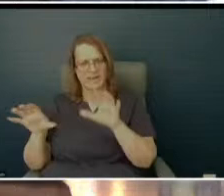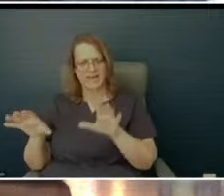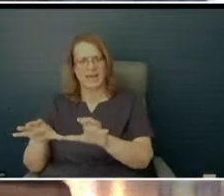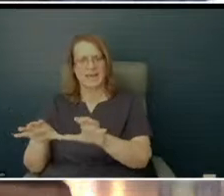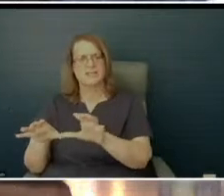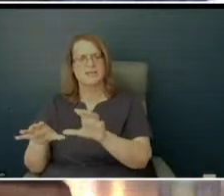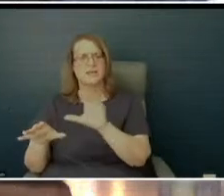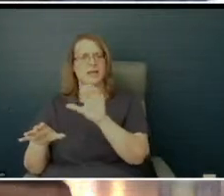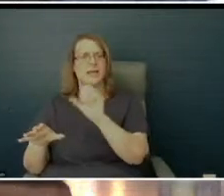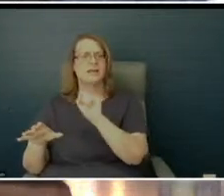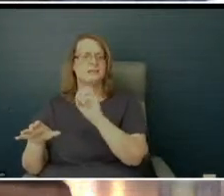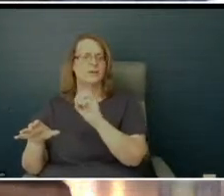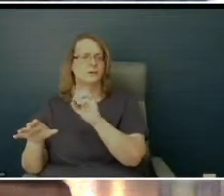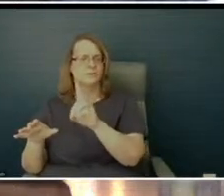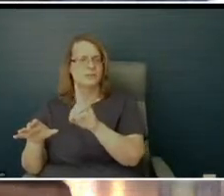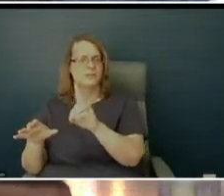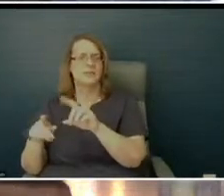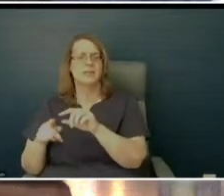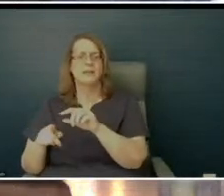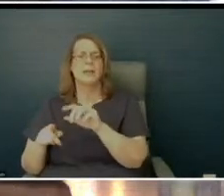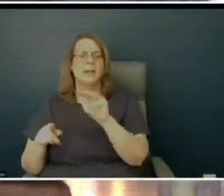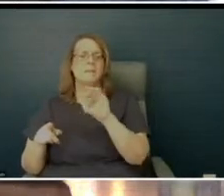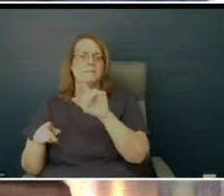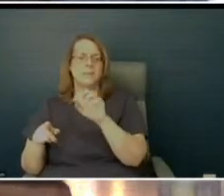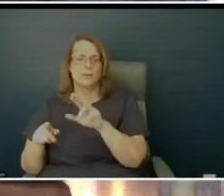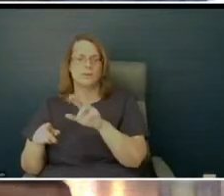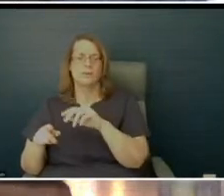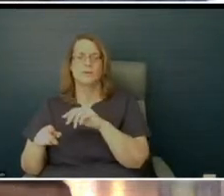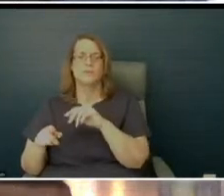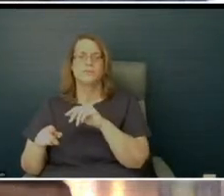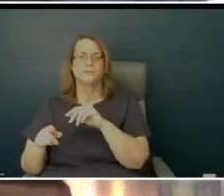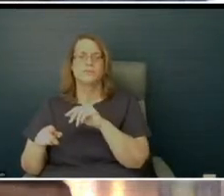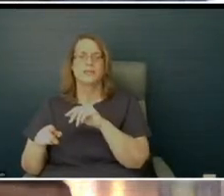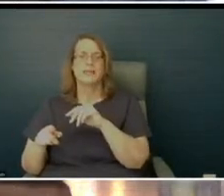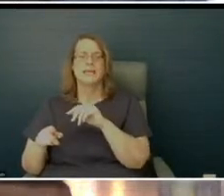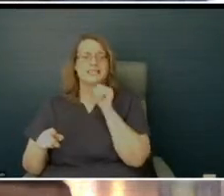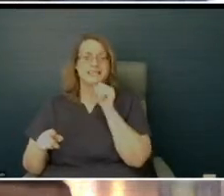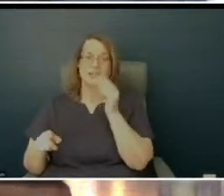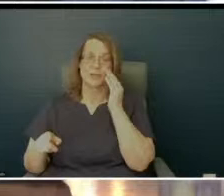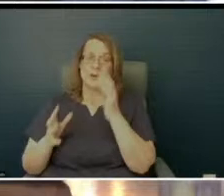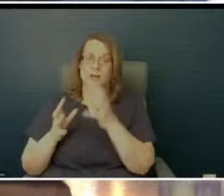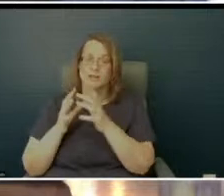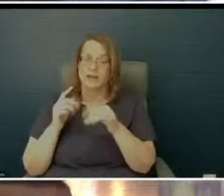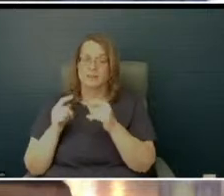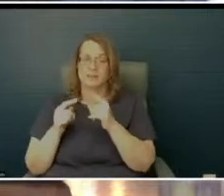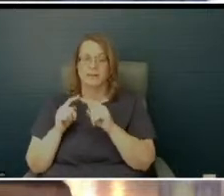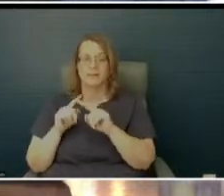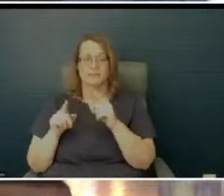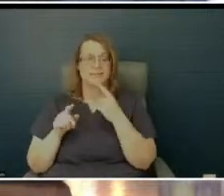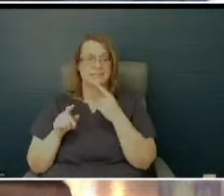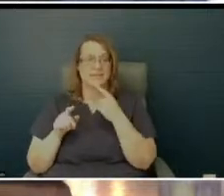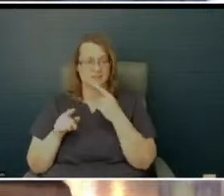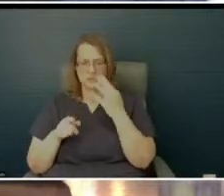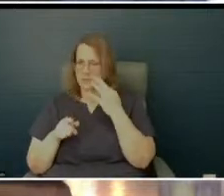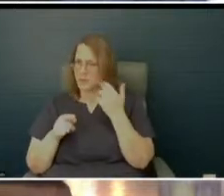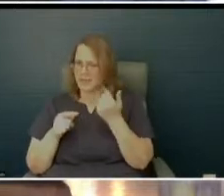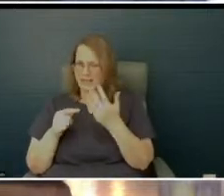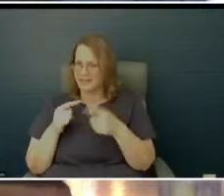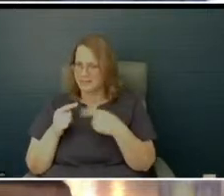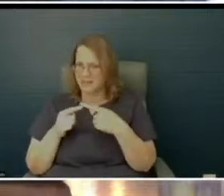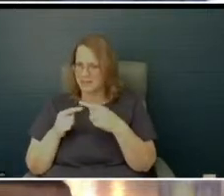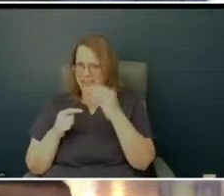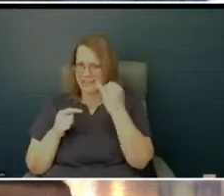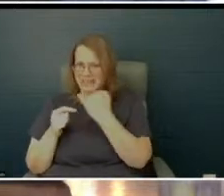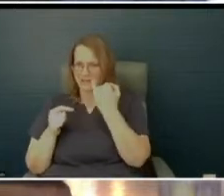Miller, and he didn't know much about it. He basically said, do you know anything about this Italy thing and what this is